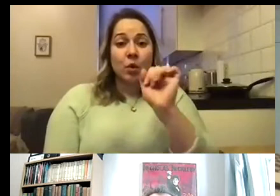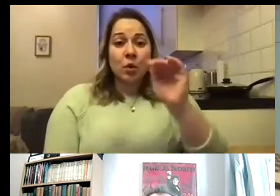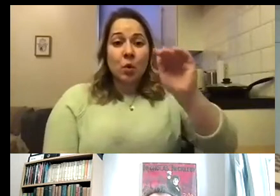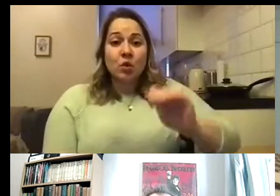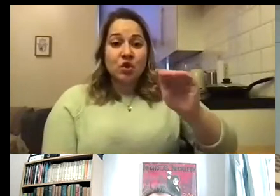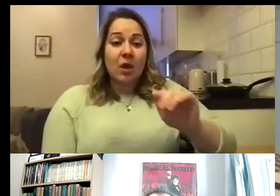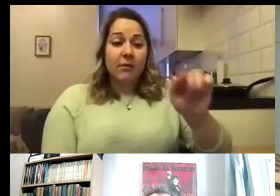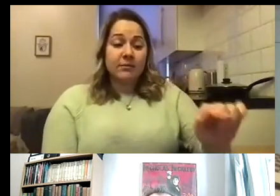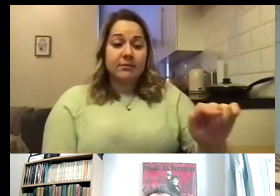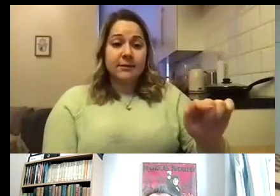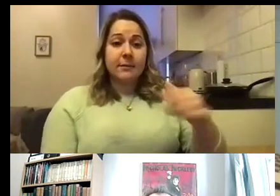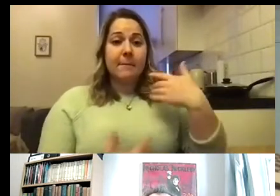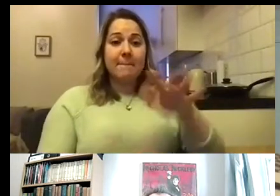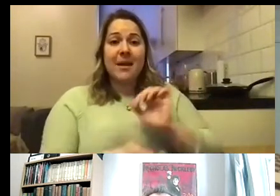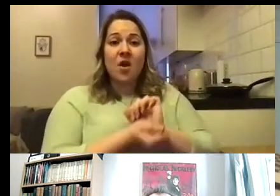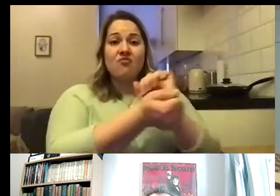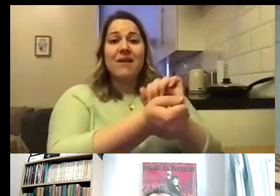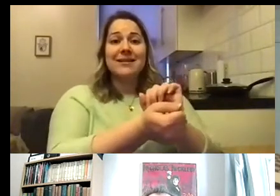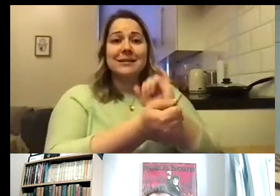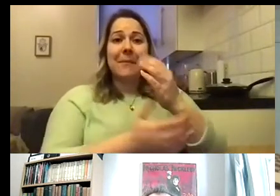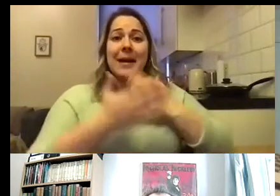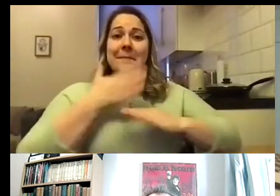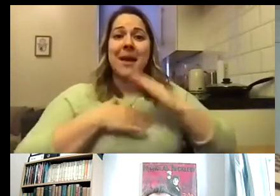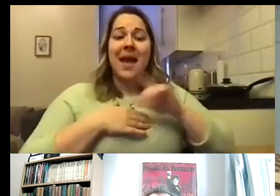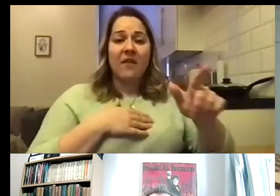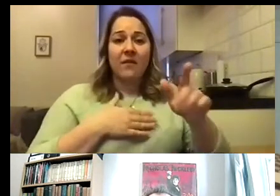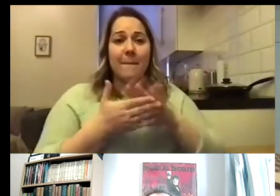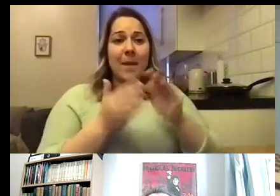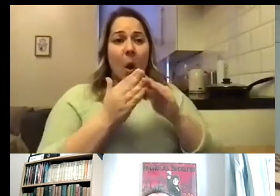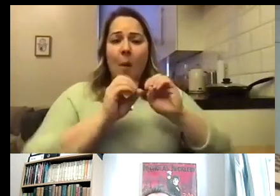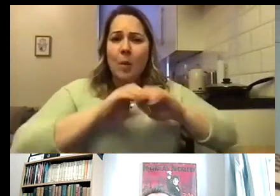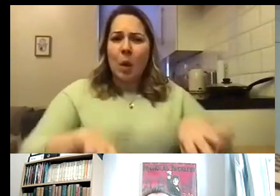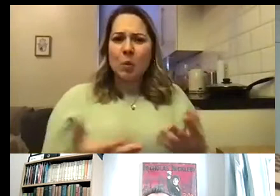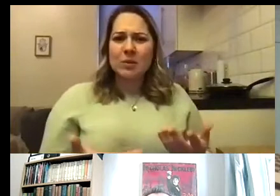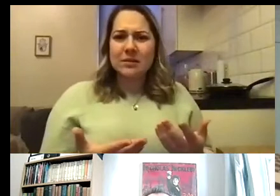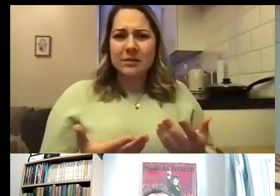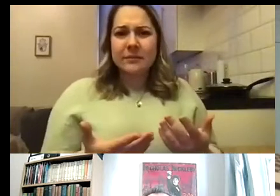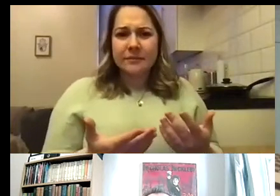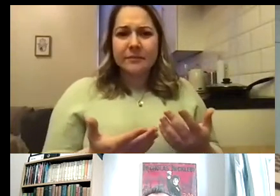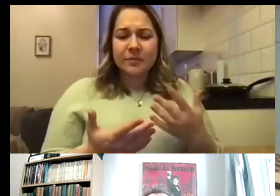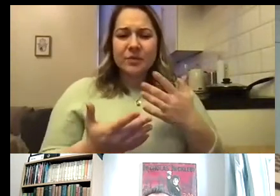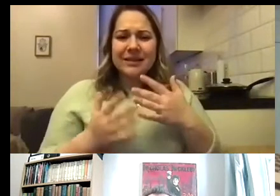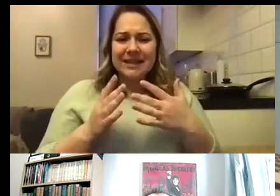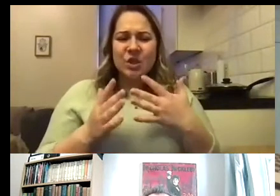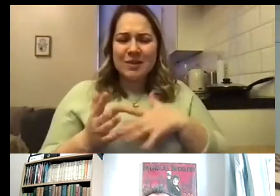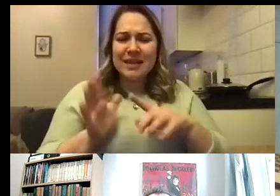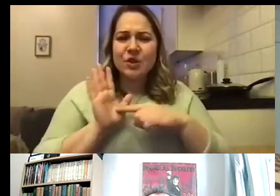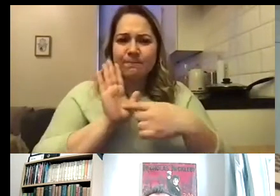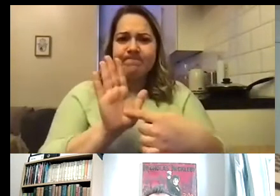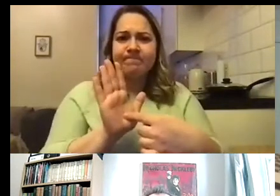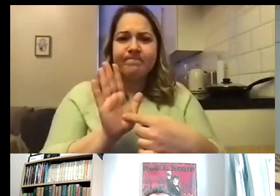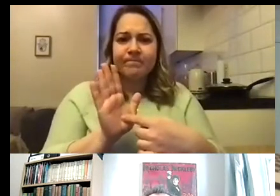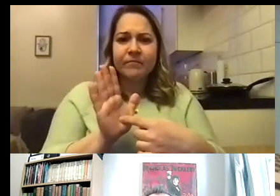demo, got arrested, as antisocial behaviour and take your tenancy. So I feel like these things have to be highlighted, because it's kind of like